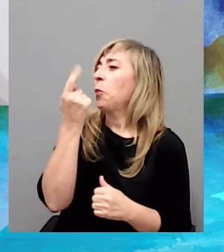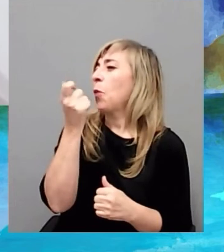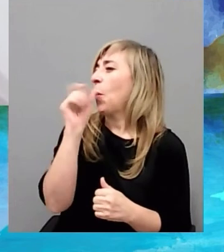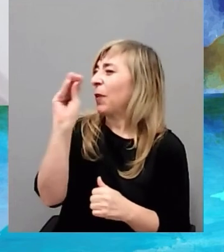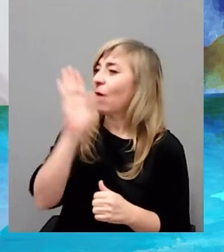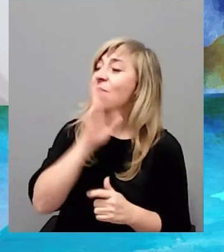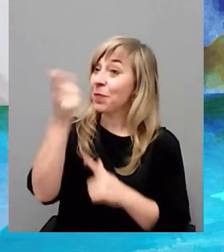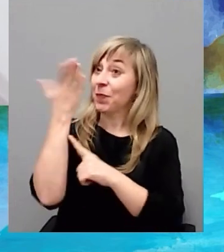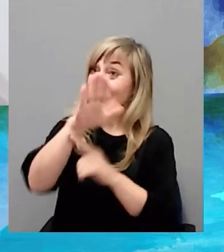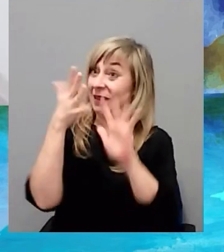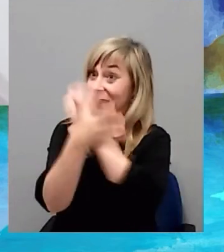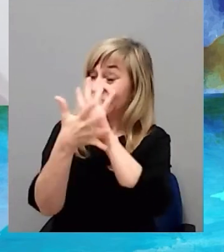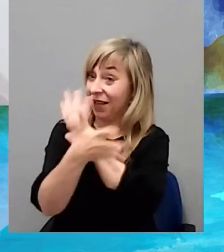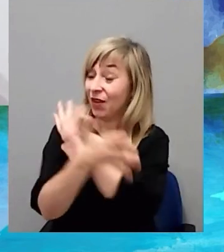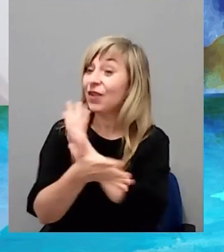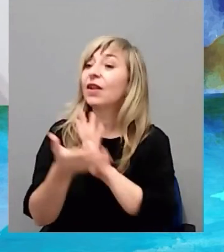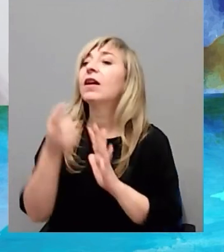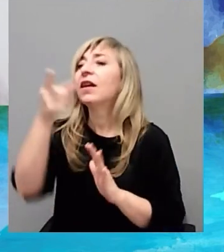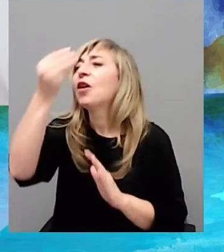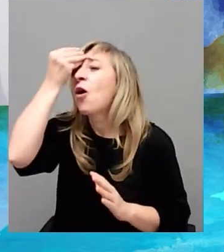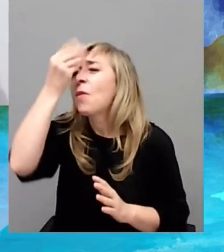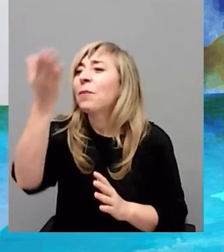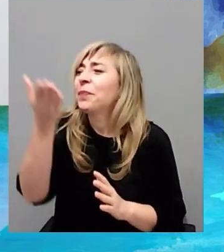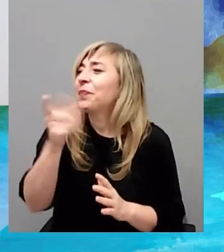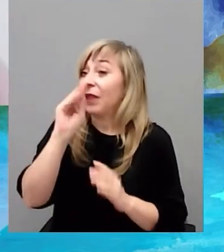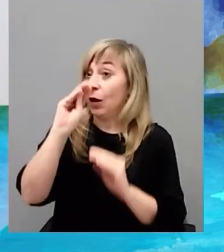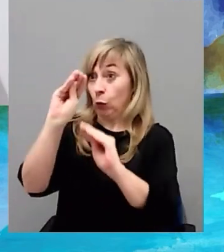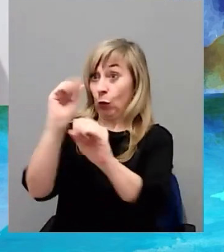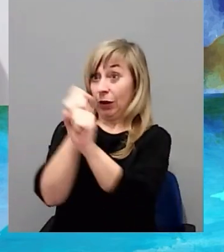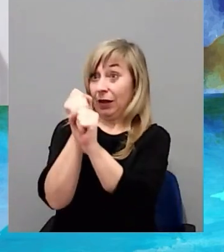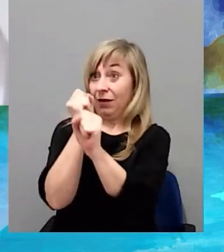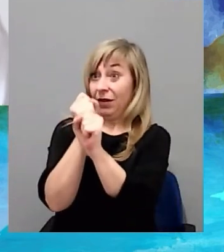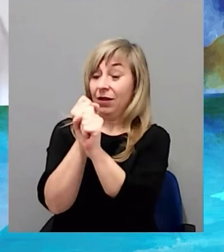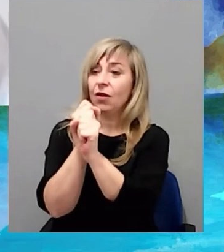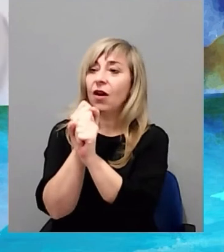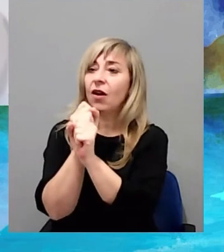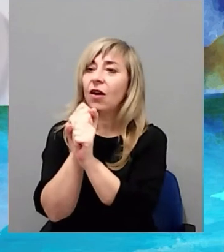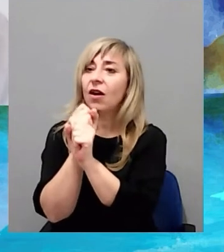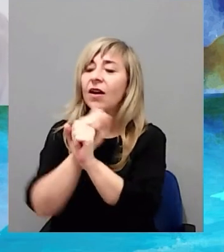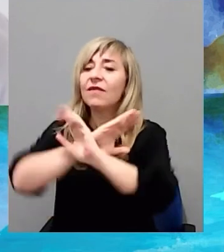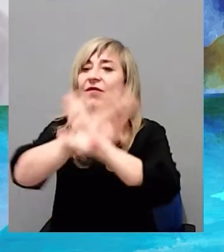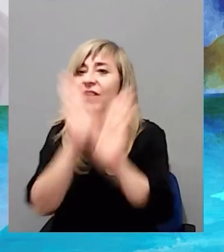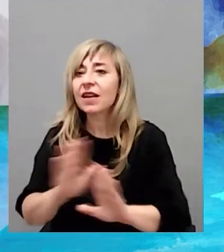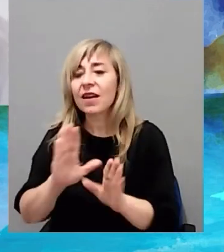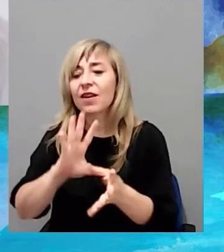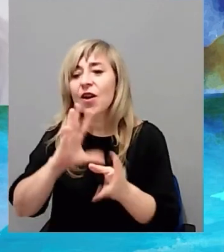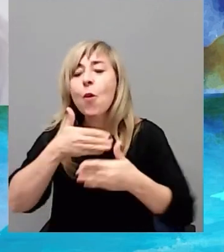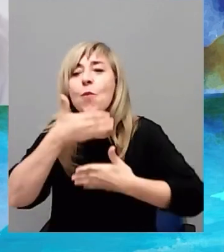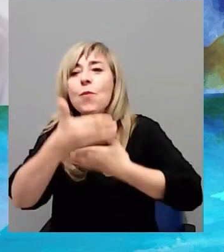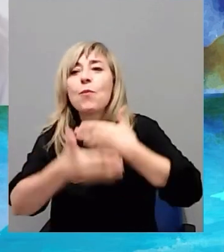work can help to improve the future of city planning, this kind of processes? In what way?